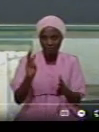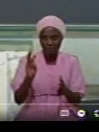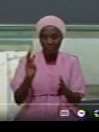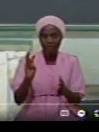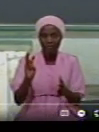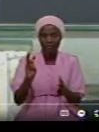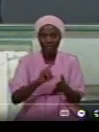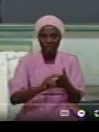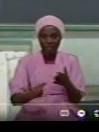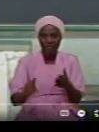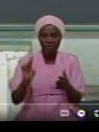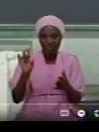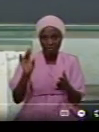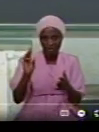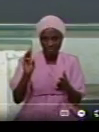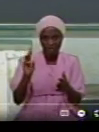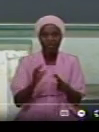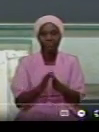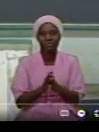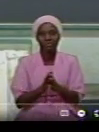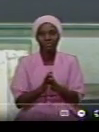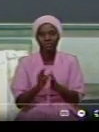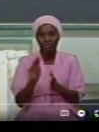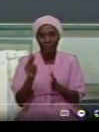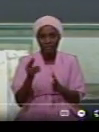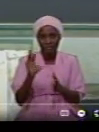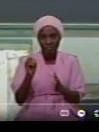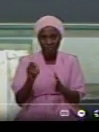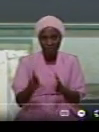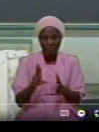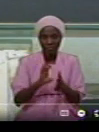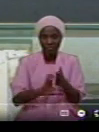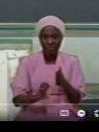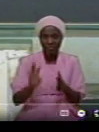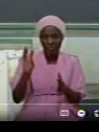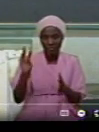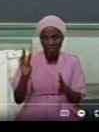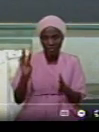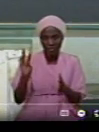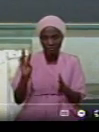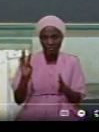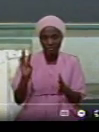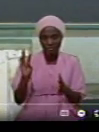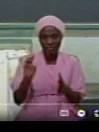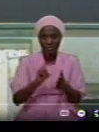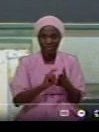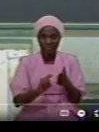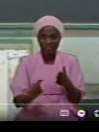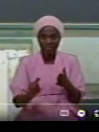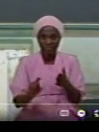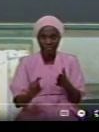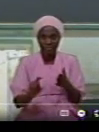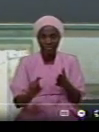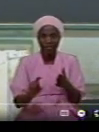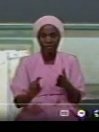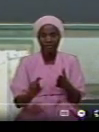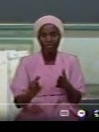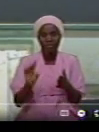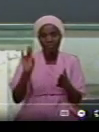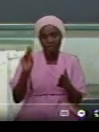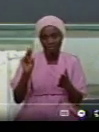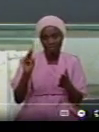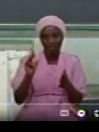verse 17. 2 Corinthians chapter 6,